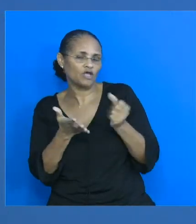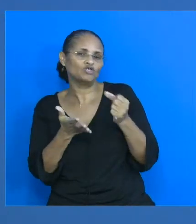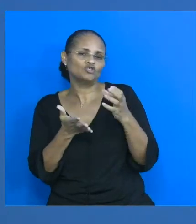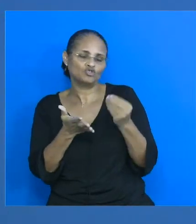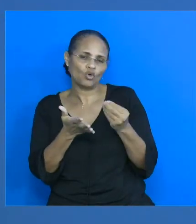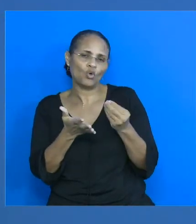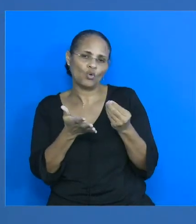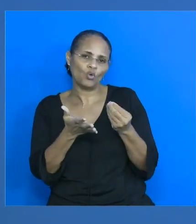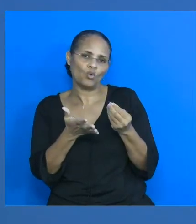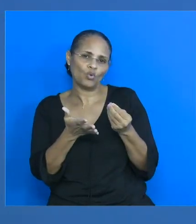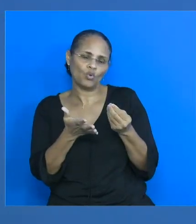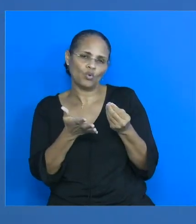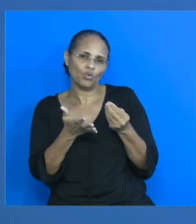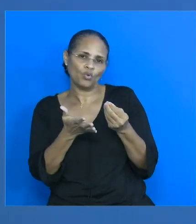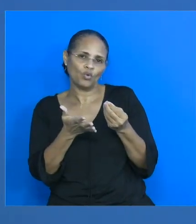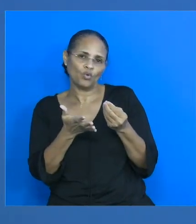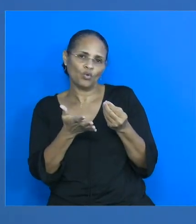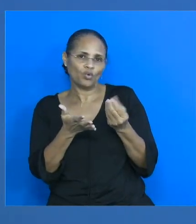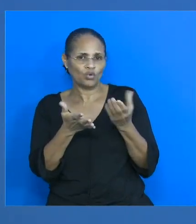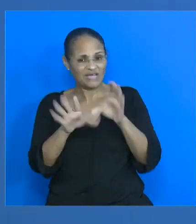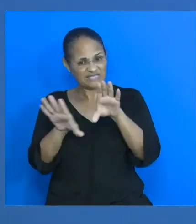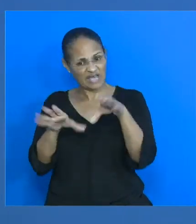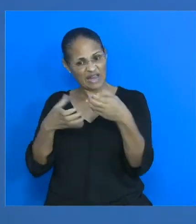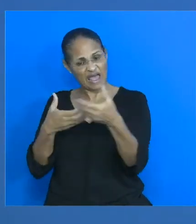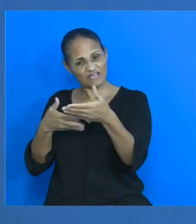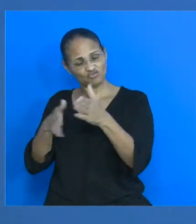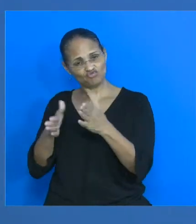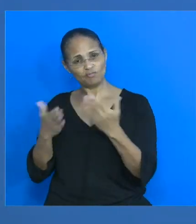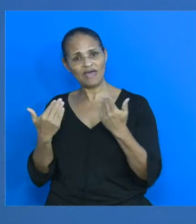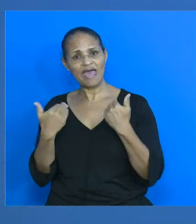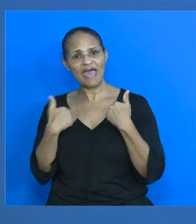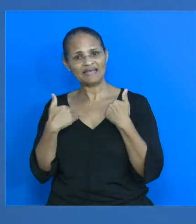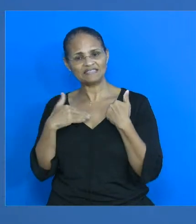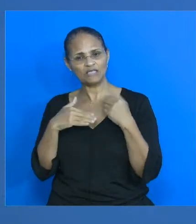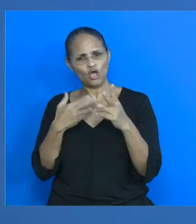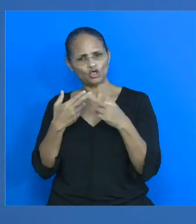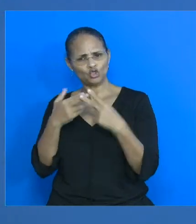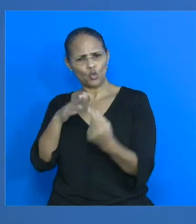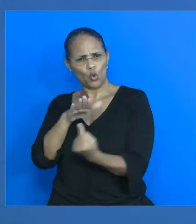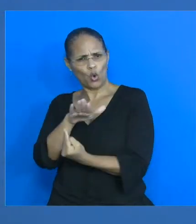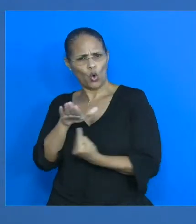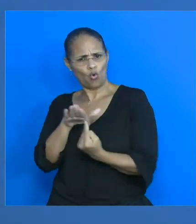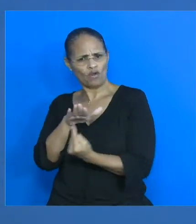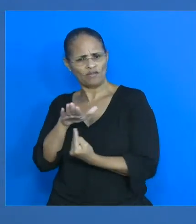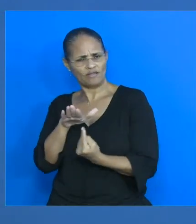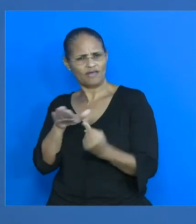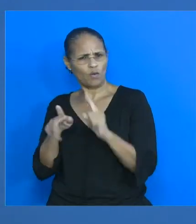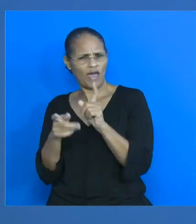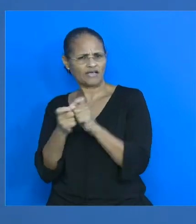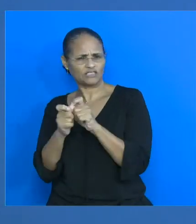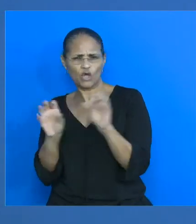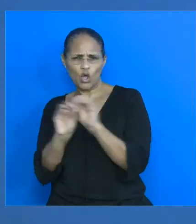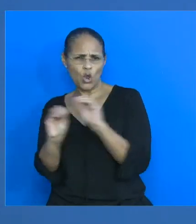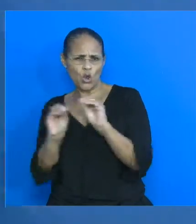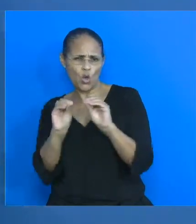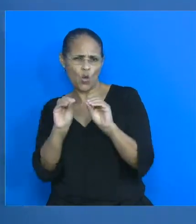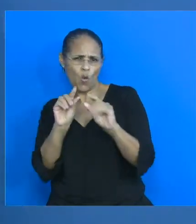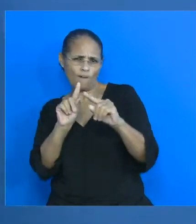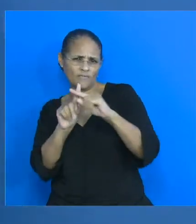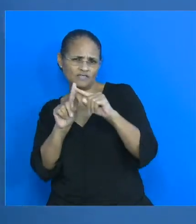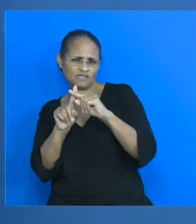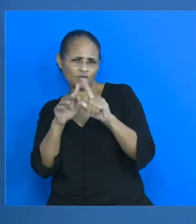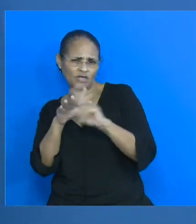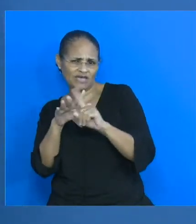that case, it's a classroom that has had to quarantine, although there weren't actually any positive cases in the school, unless that's